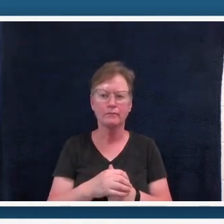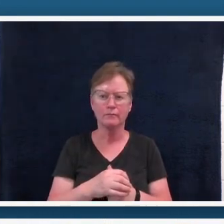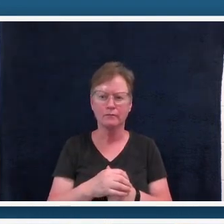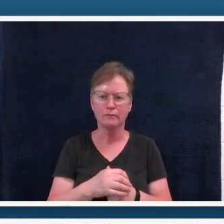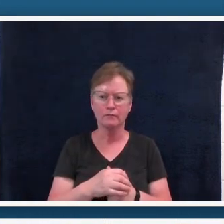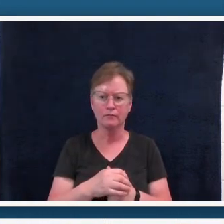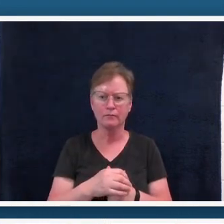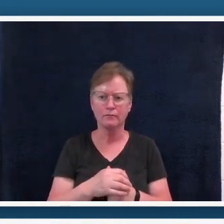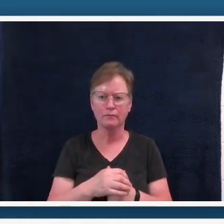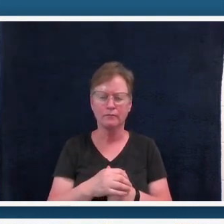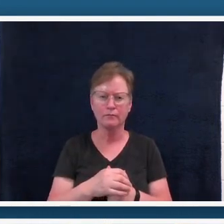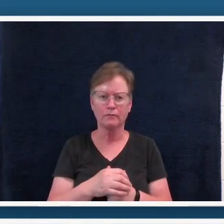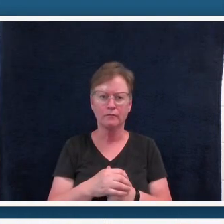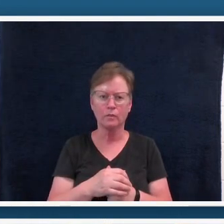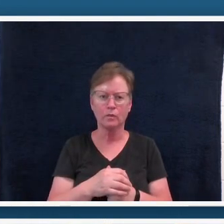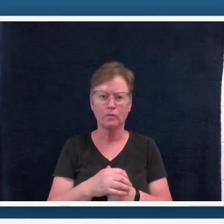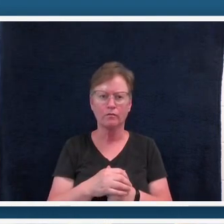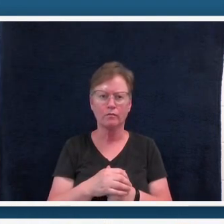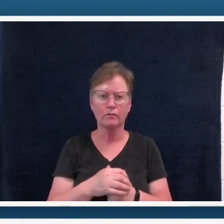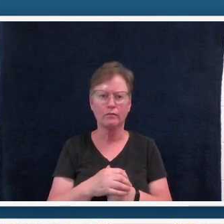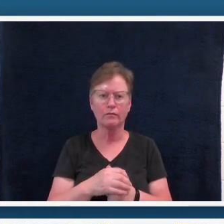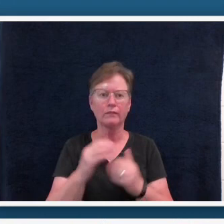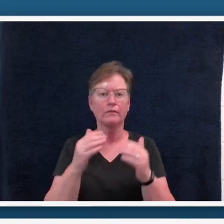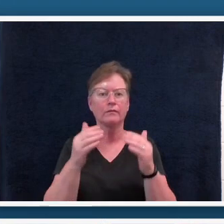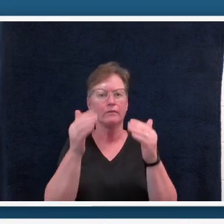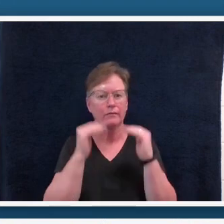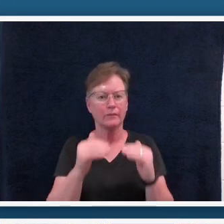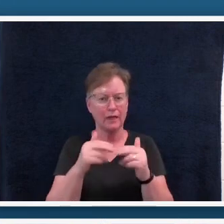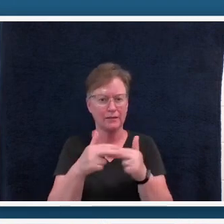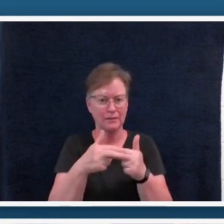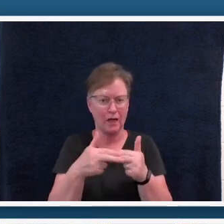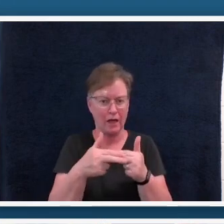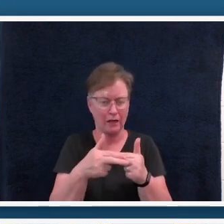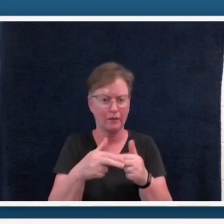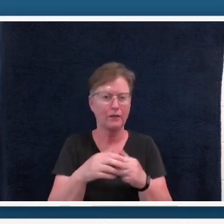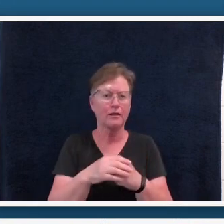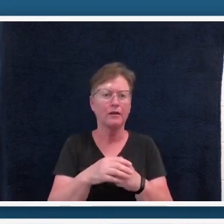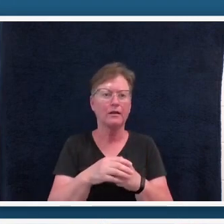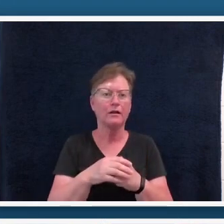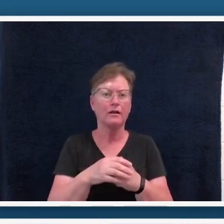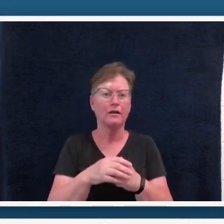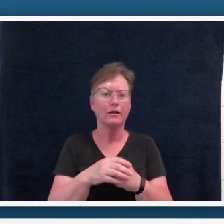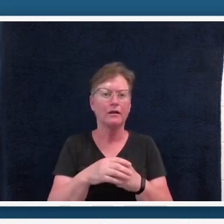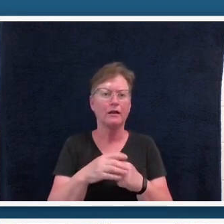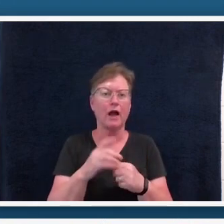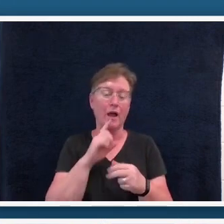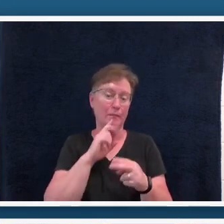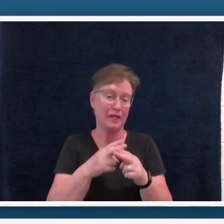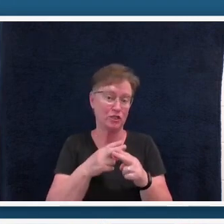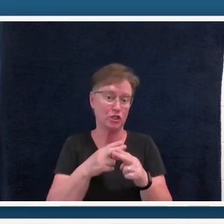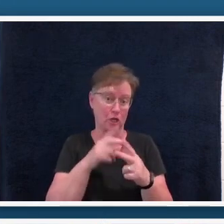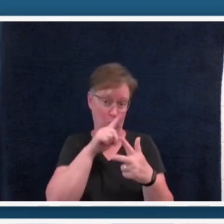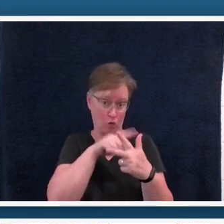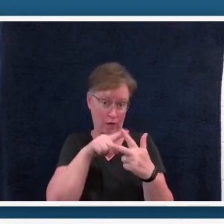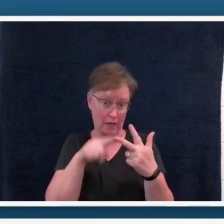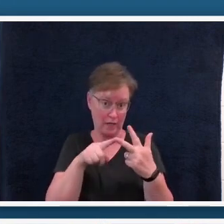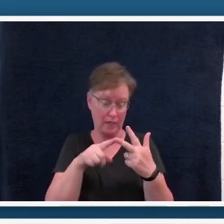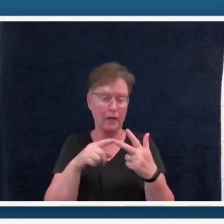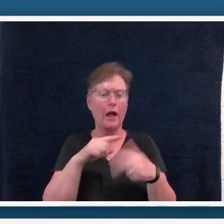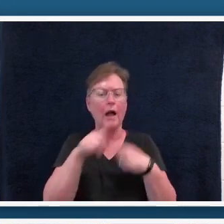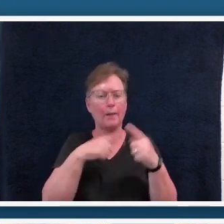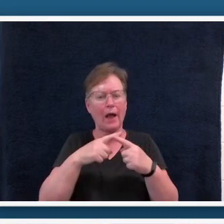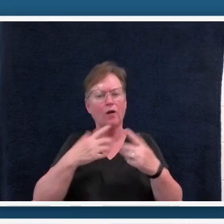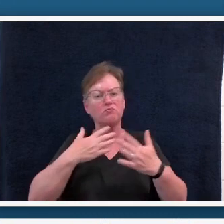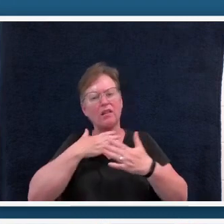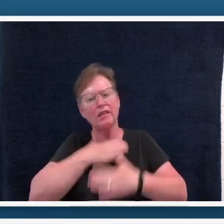Right, and moving on to the next slide. I mentioned that those slides were all about leisure and community, which was a really